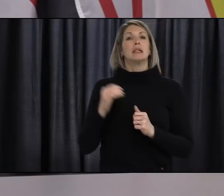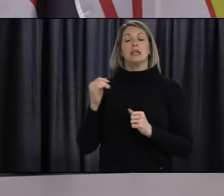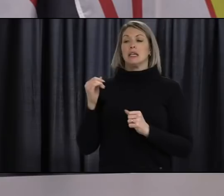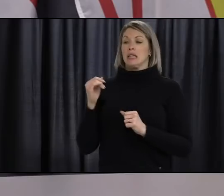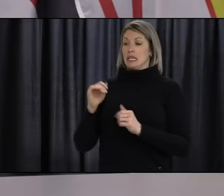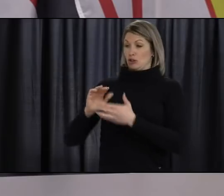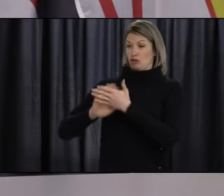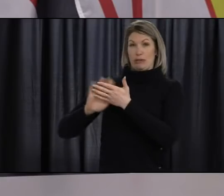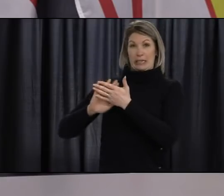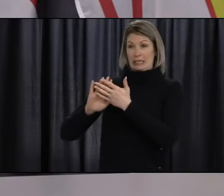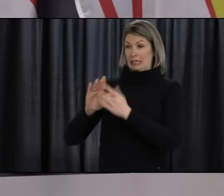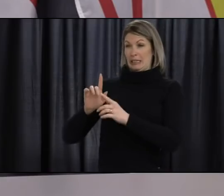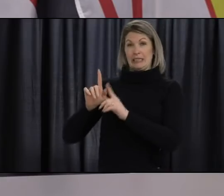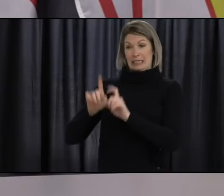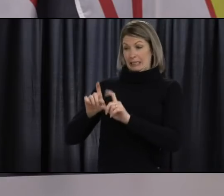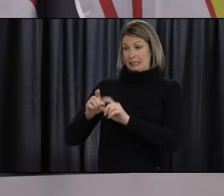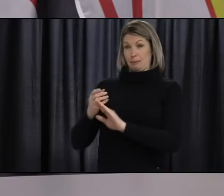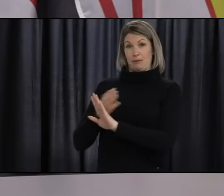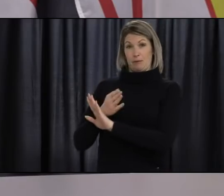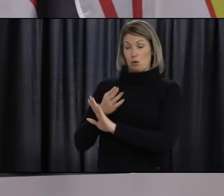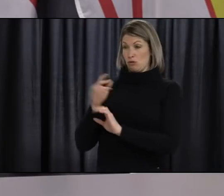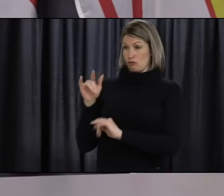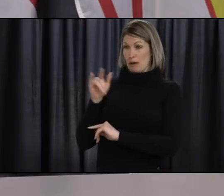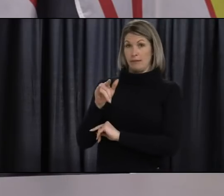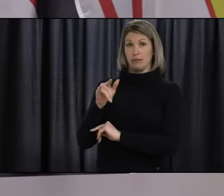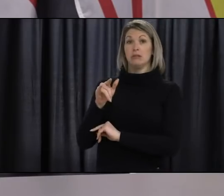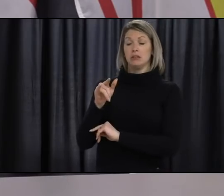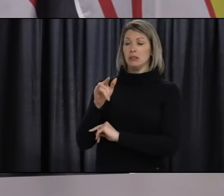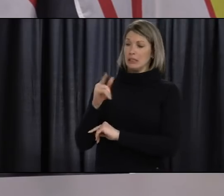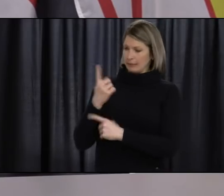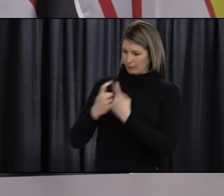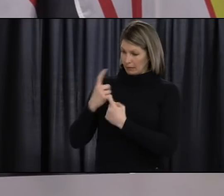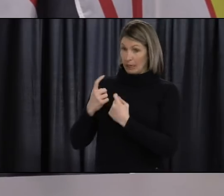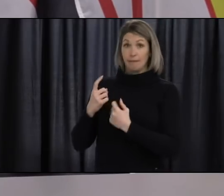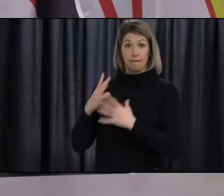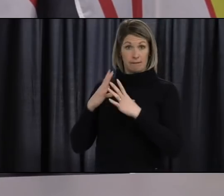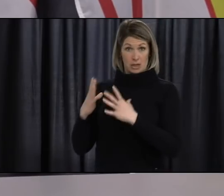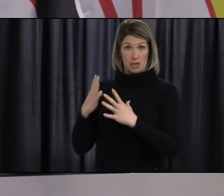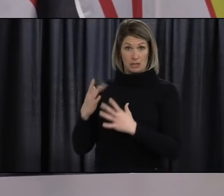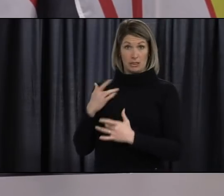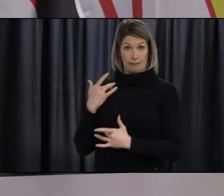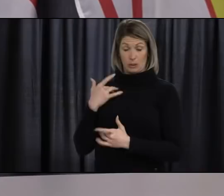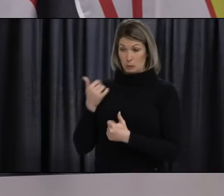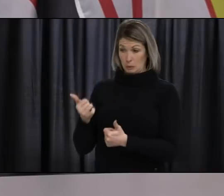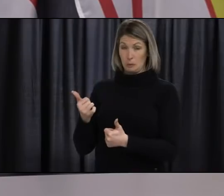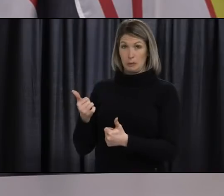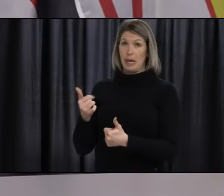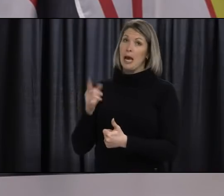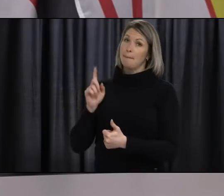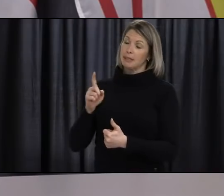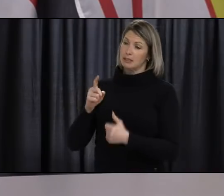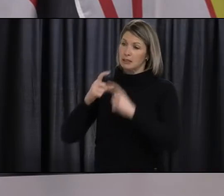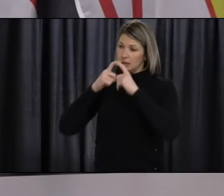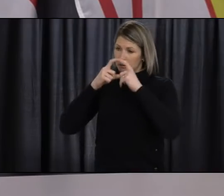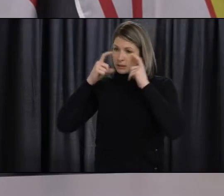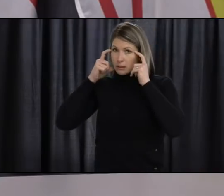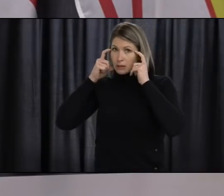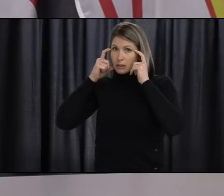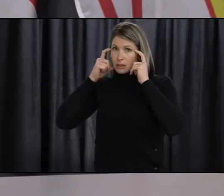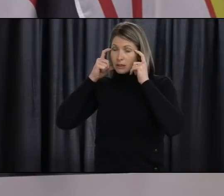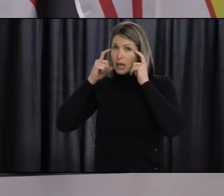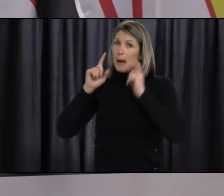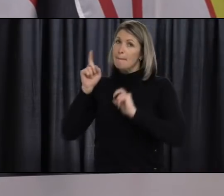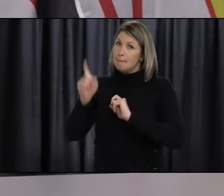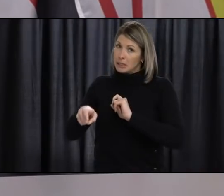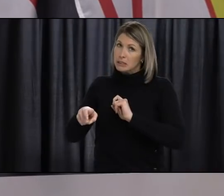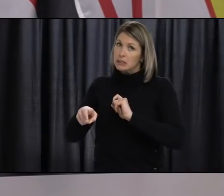travel, and you have to, so what you do is you have to cover your mouth and you have to cover your nose. So this is specifically at Canadian airport